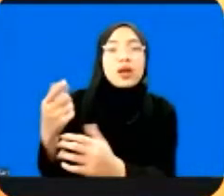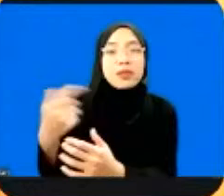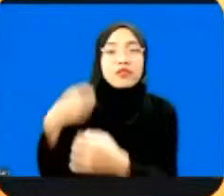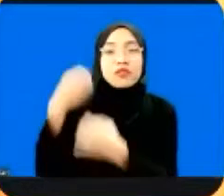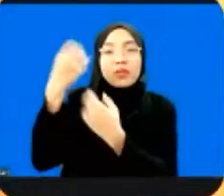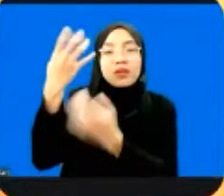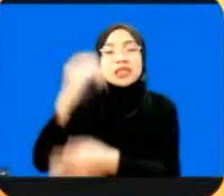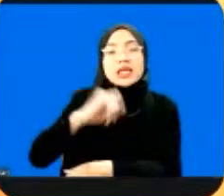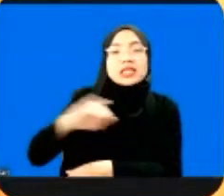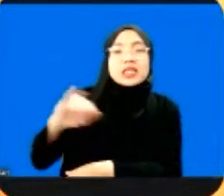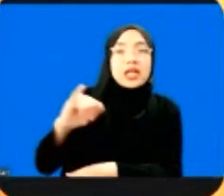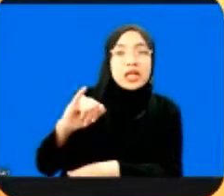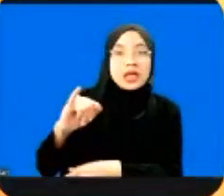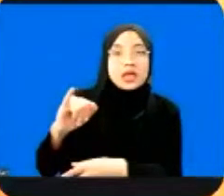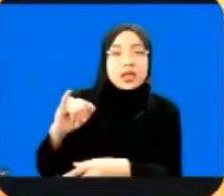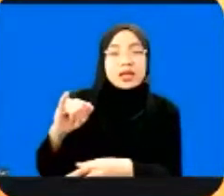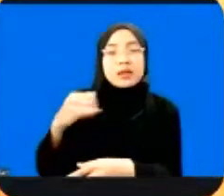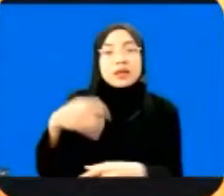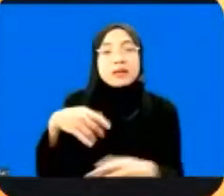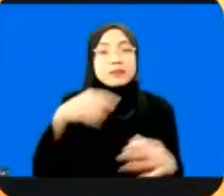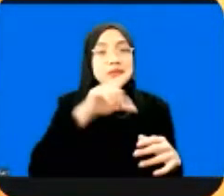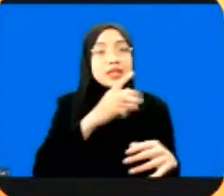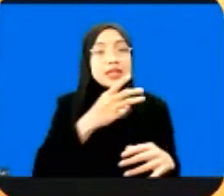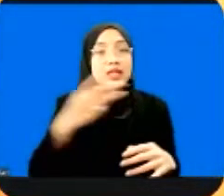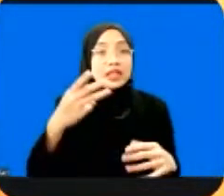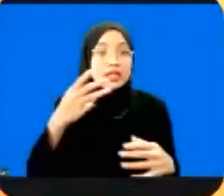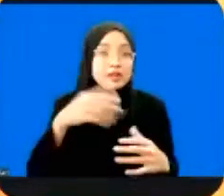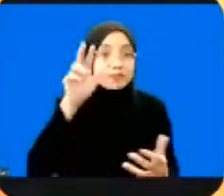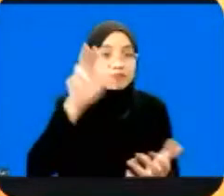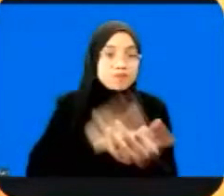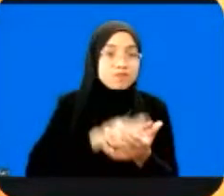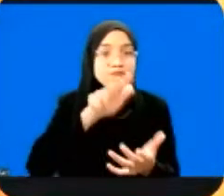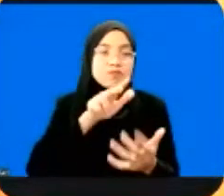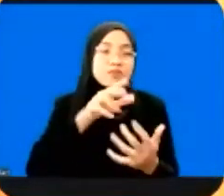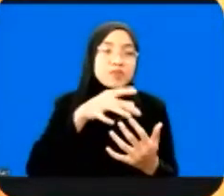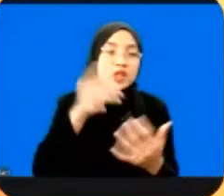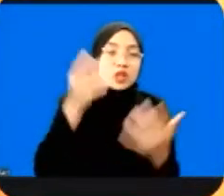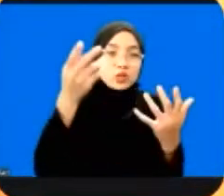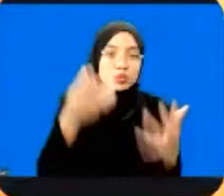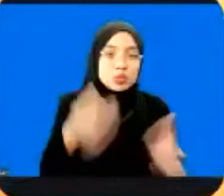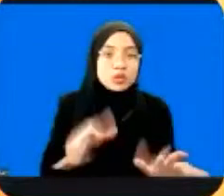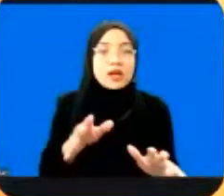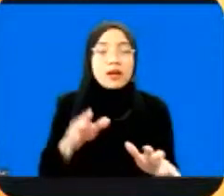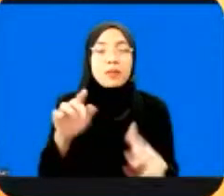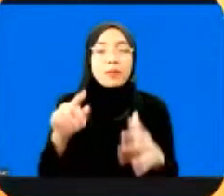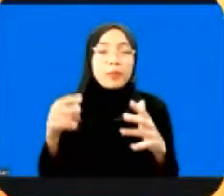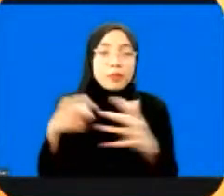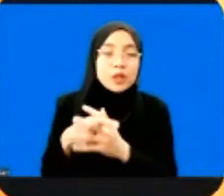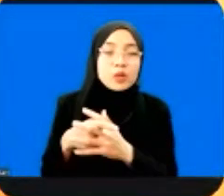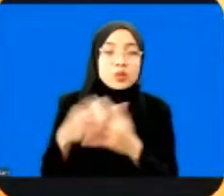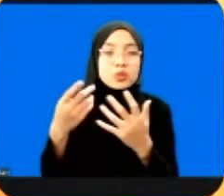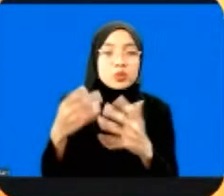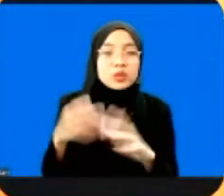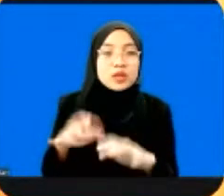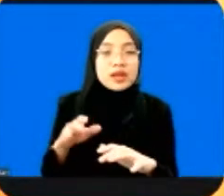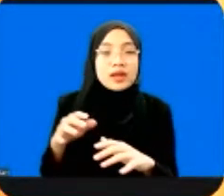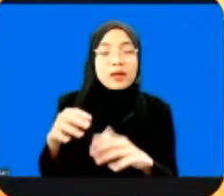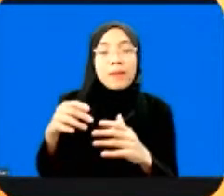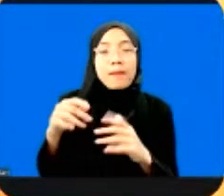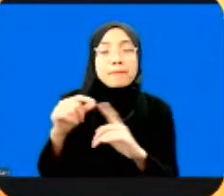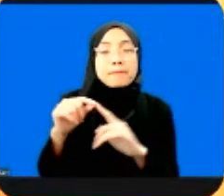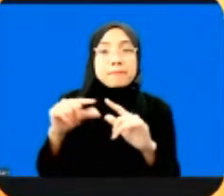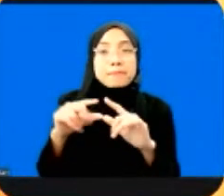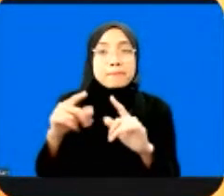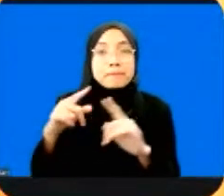elected, and even after that election, the Conservative Party again, from the same,